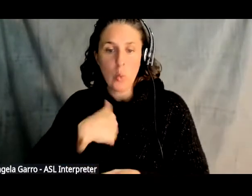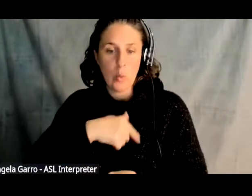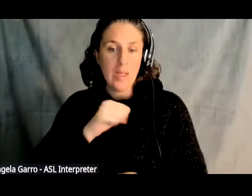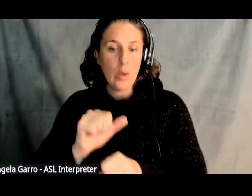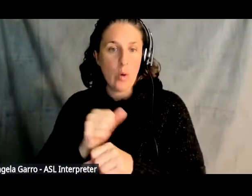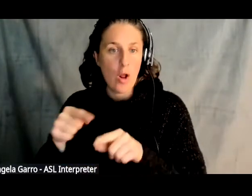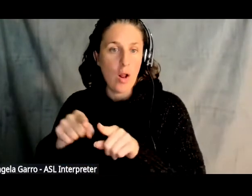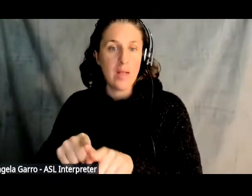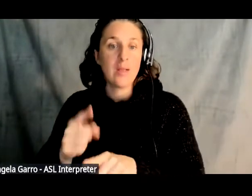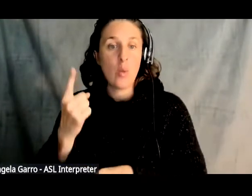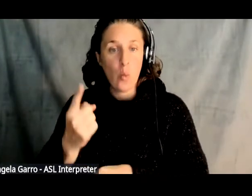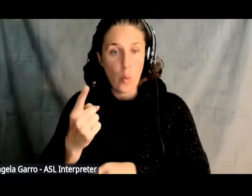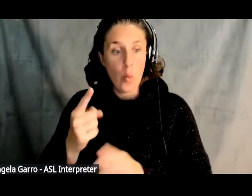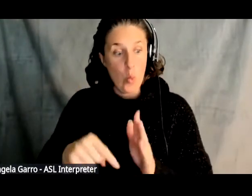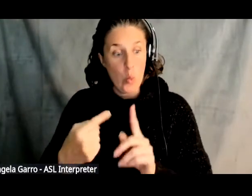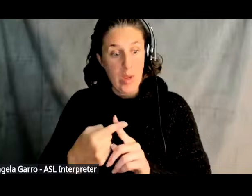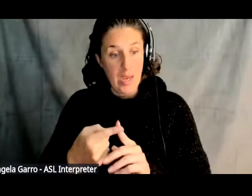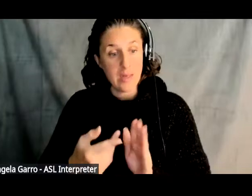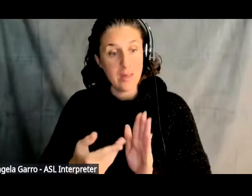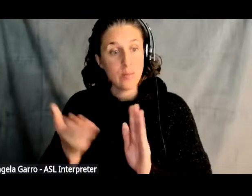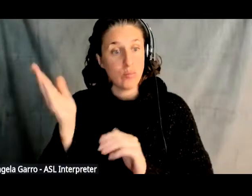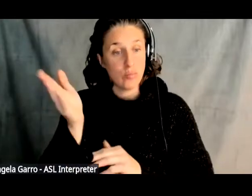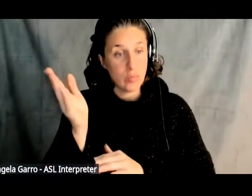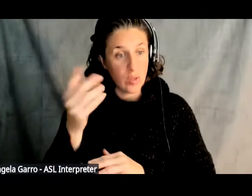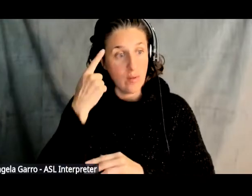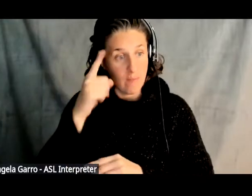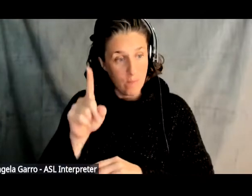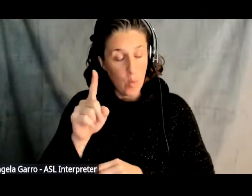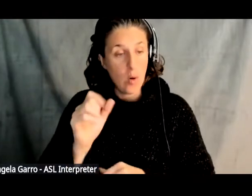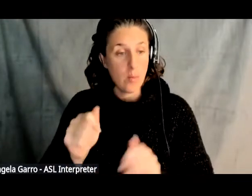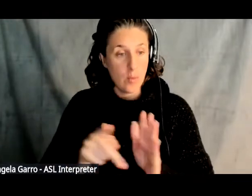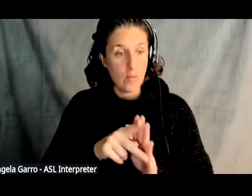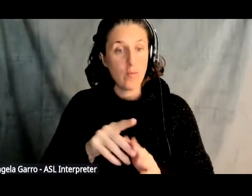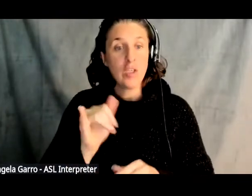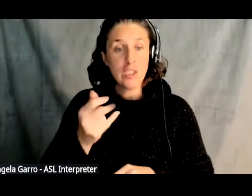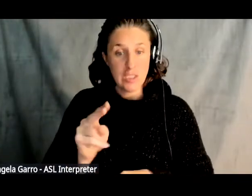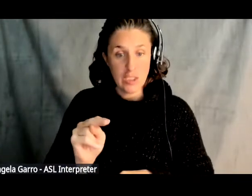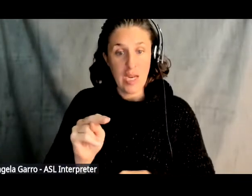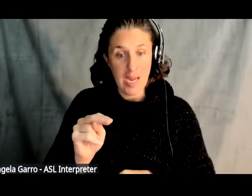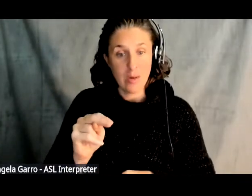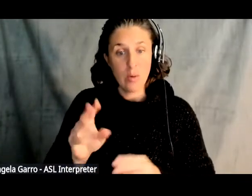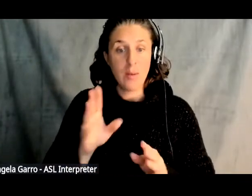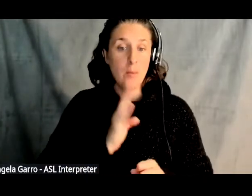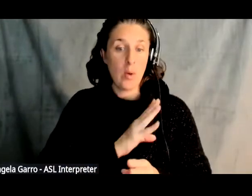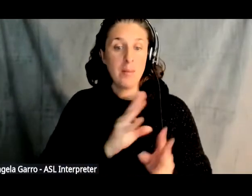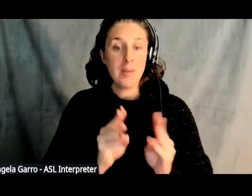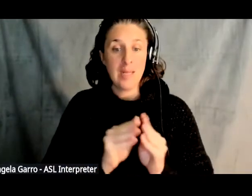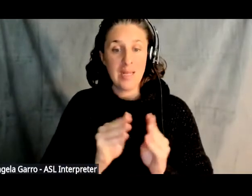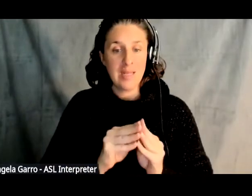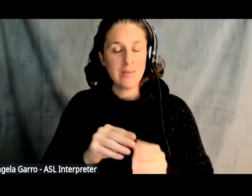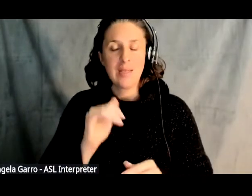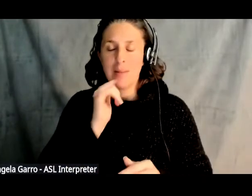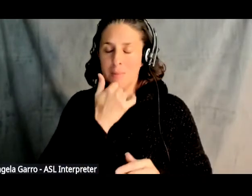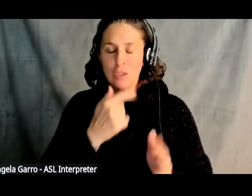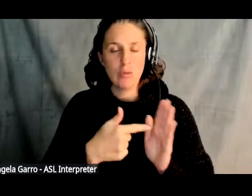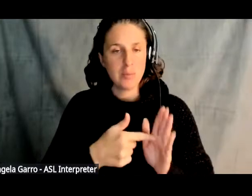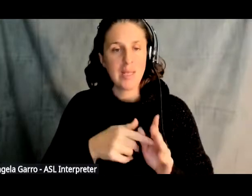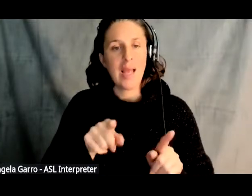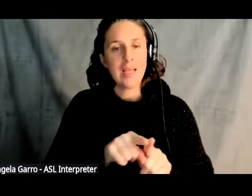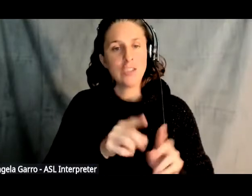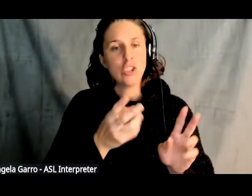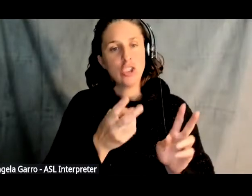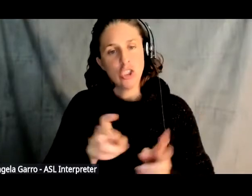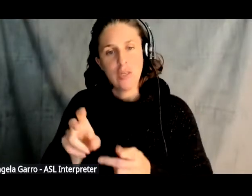When presented for approval at the January 16th board meeting, the clinical services supervisor role was misrepresented as having shifted to